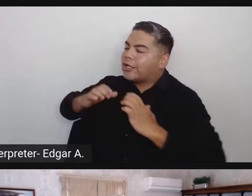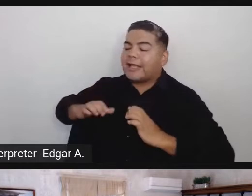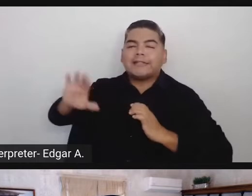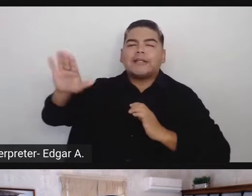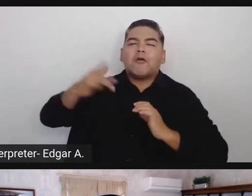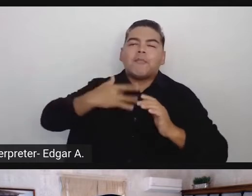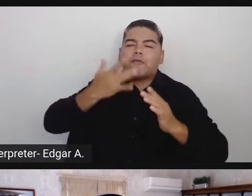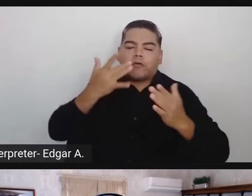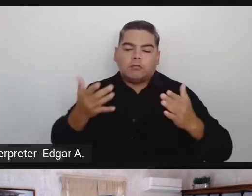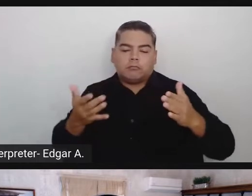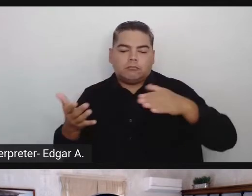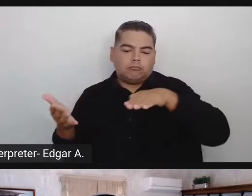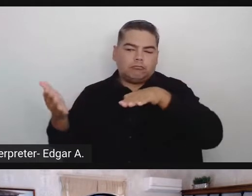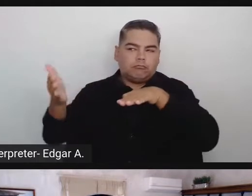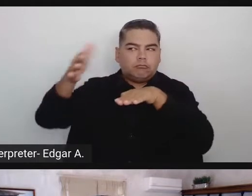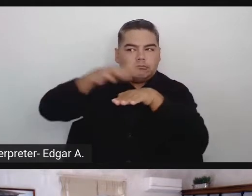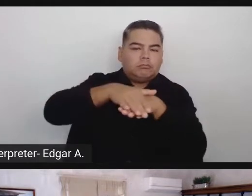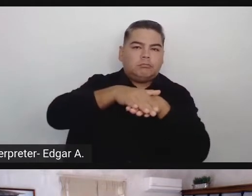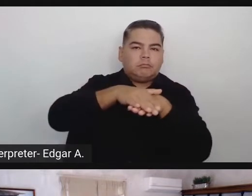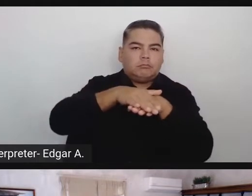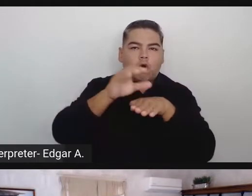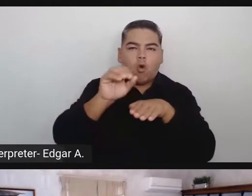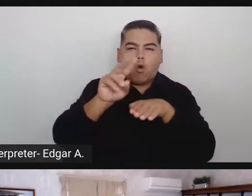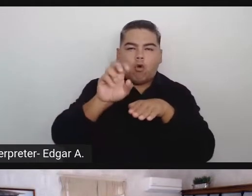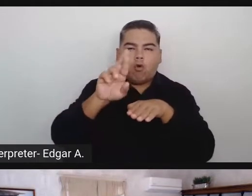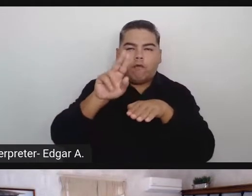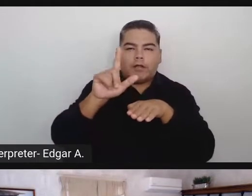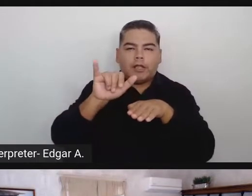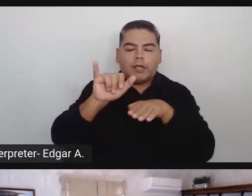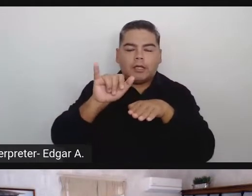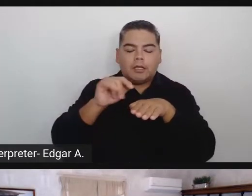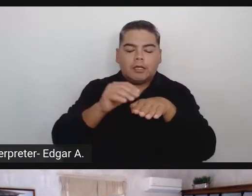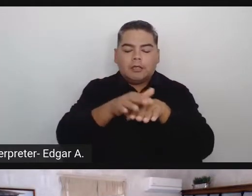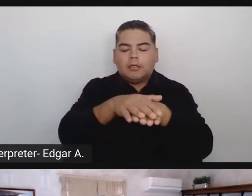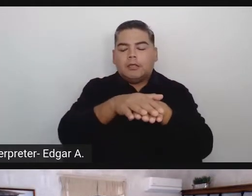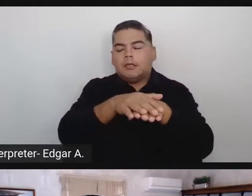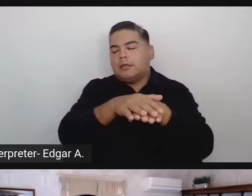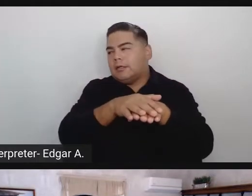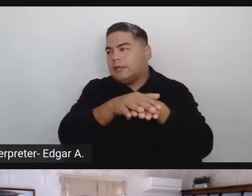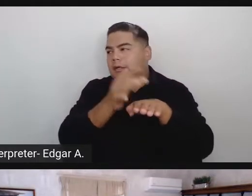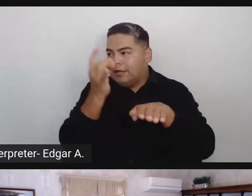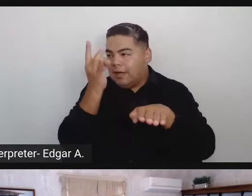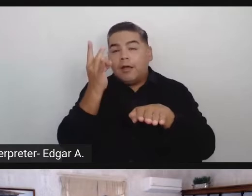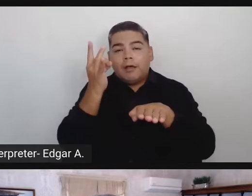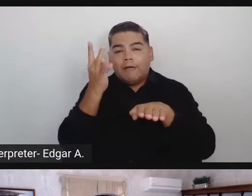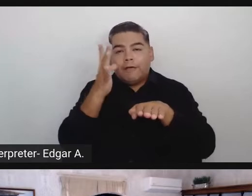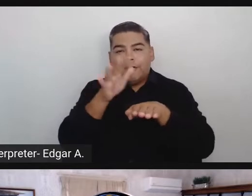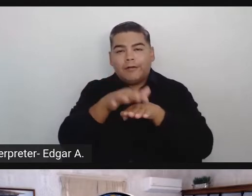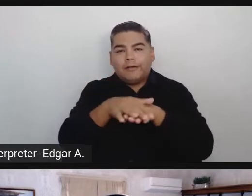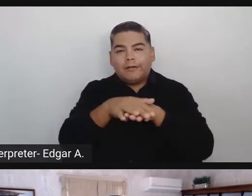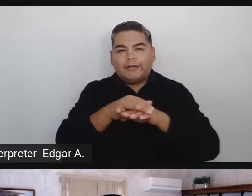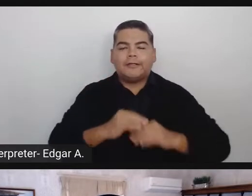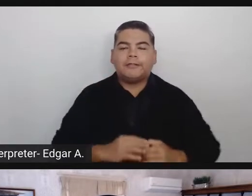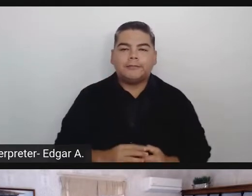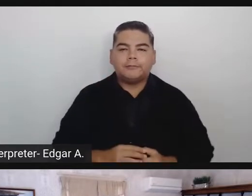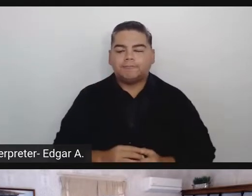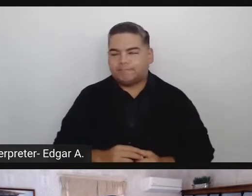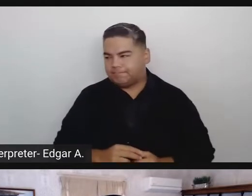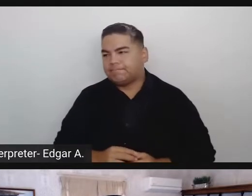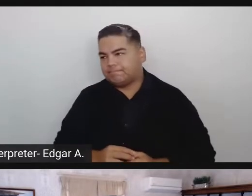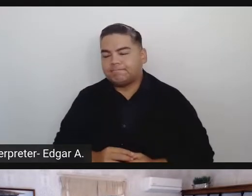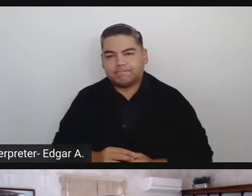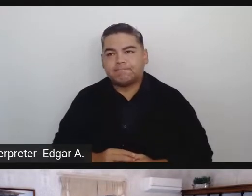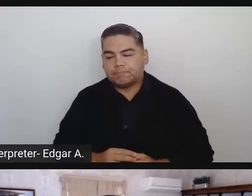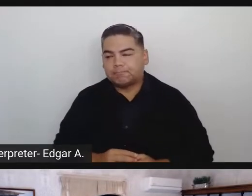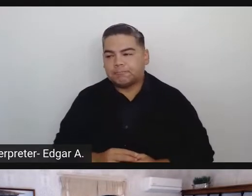overlay. Mm-hmm. Yeah. Which and, is awful. And I'm sure we're not the only ones who will talk about the